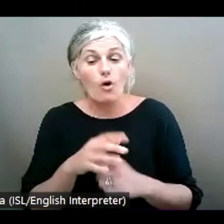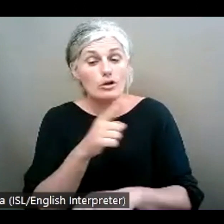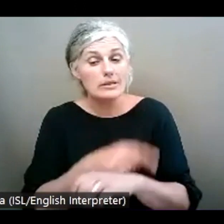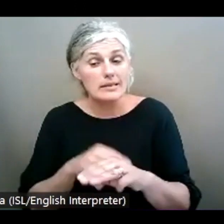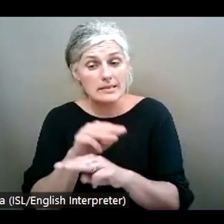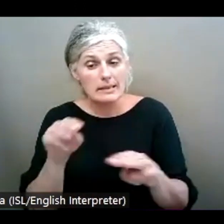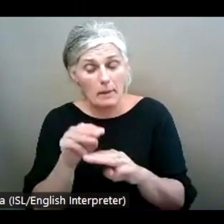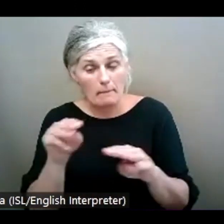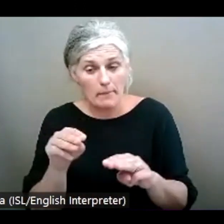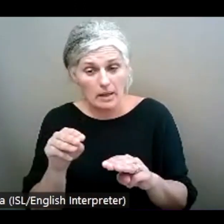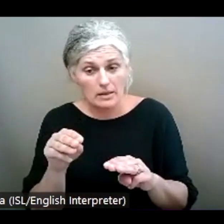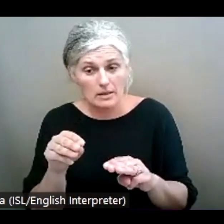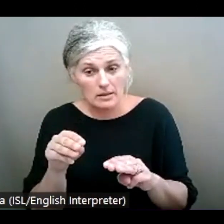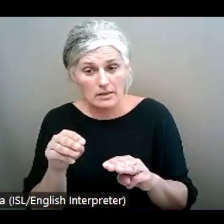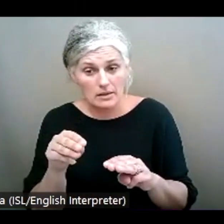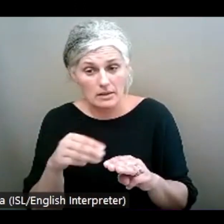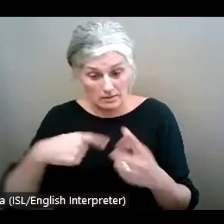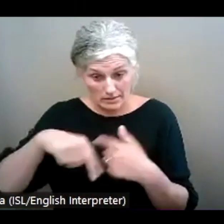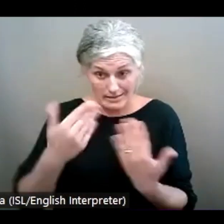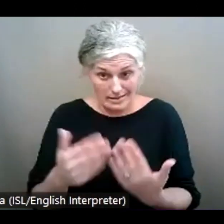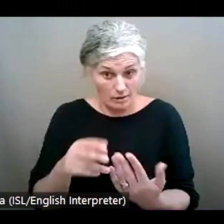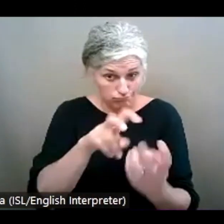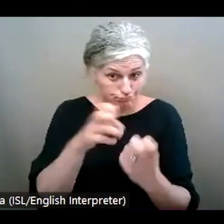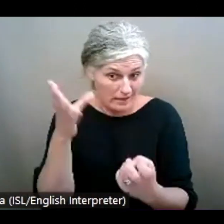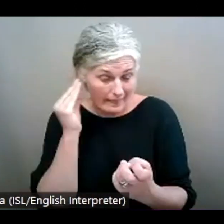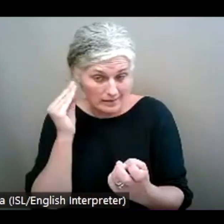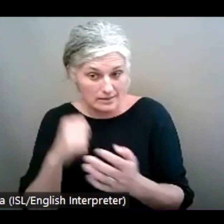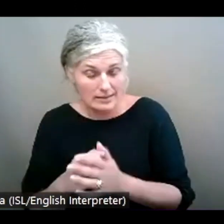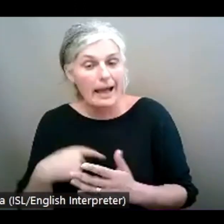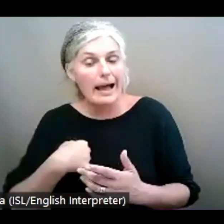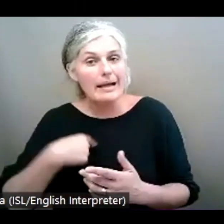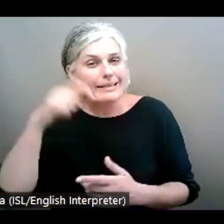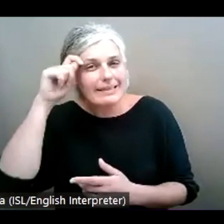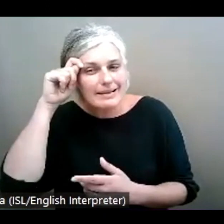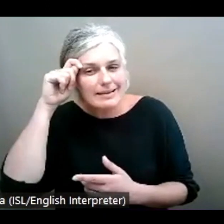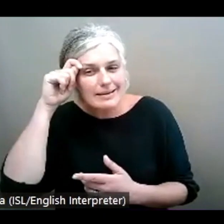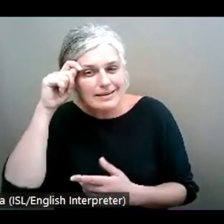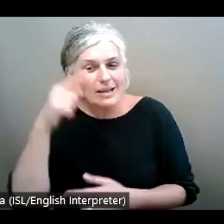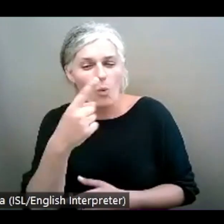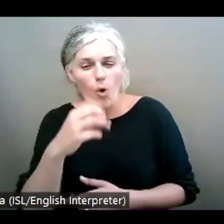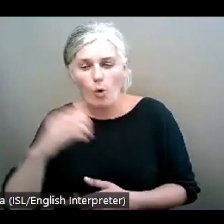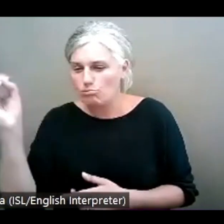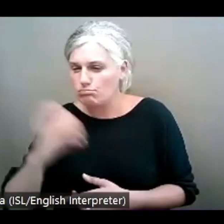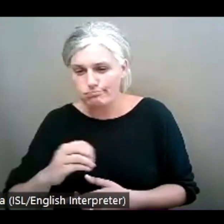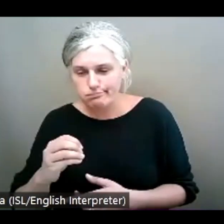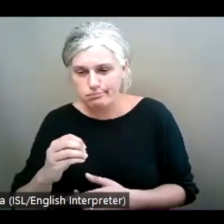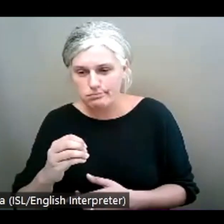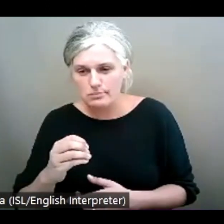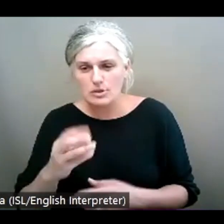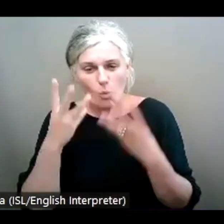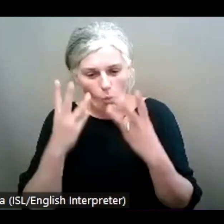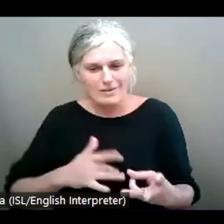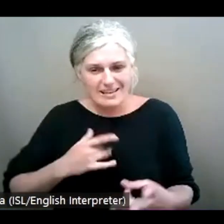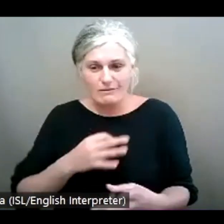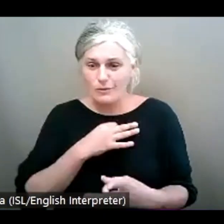out there today listening, you know, I think 100% of them want to live a good